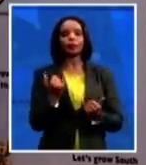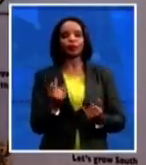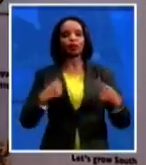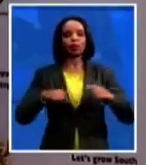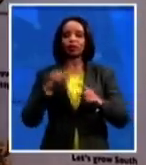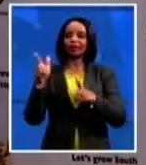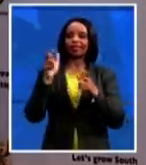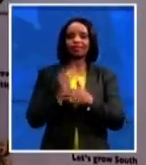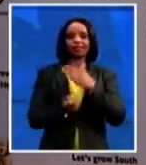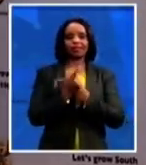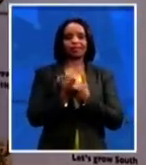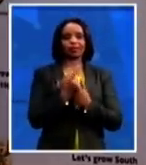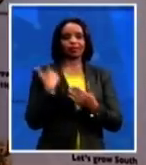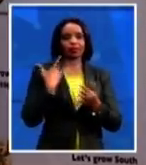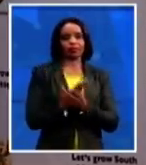Corruption, whether large or small,